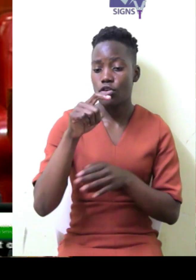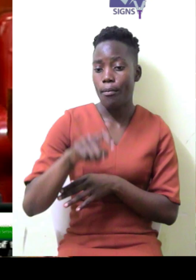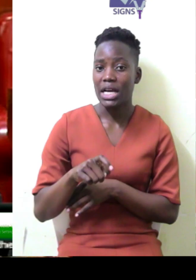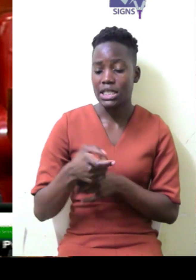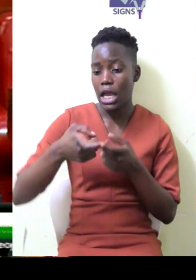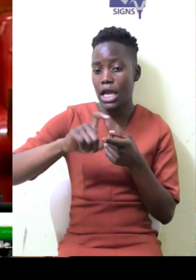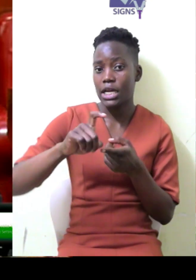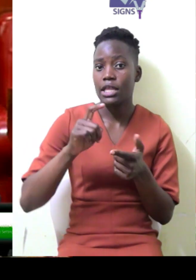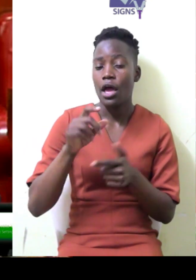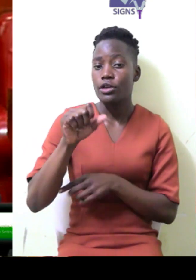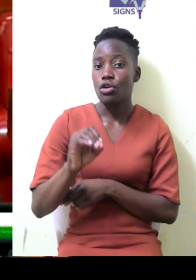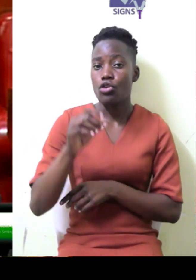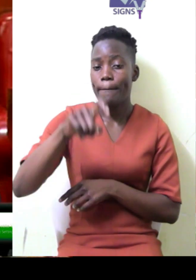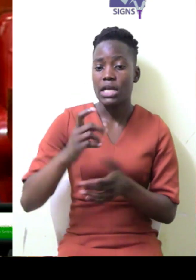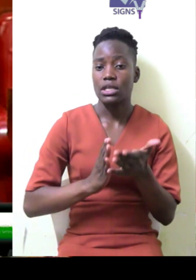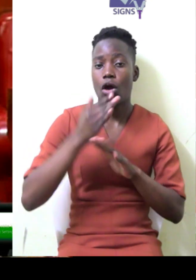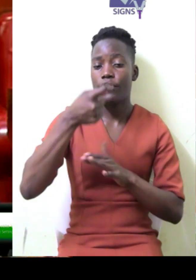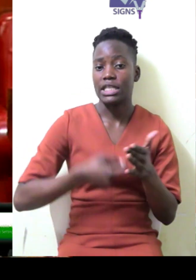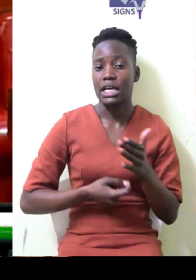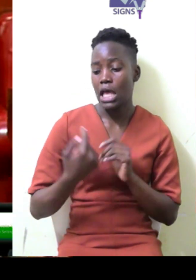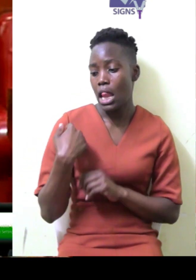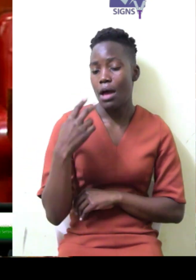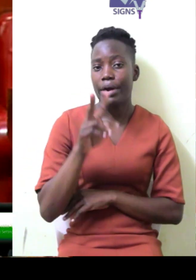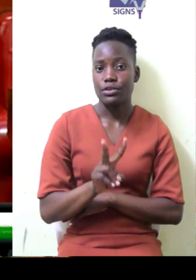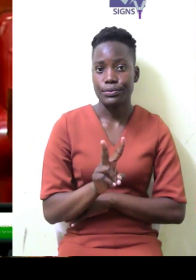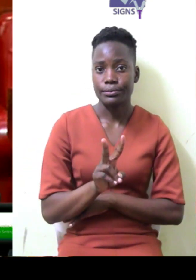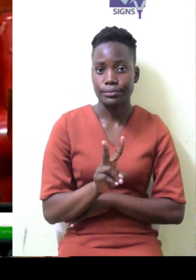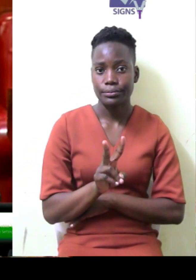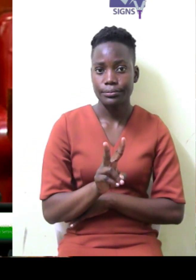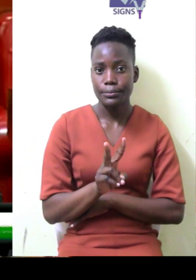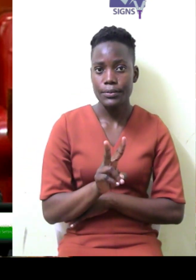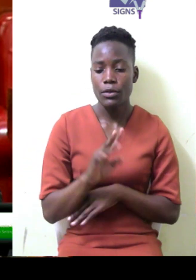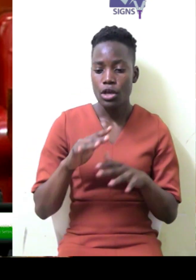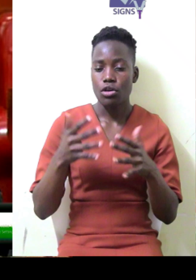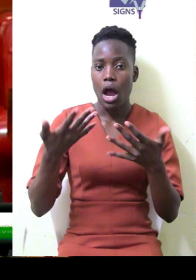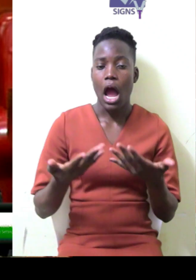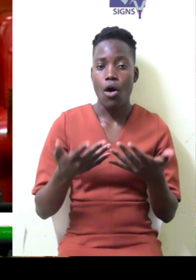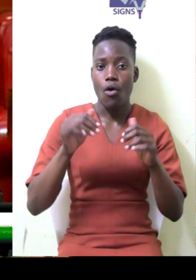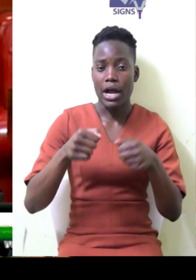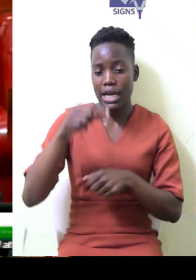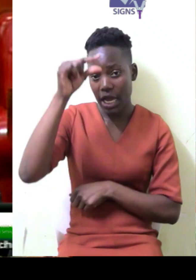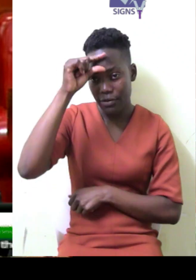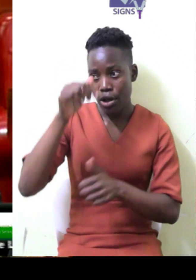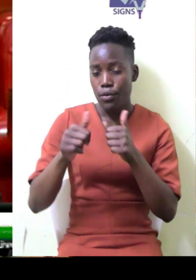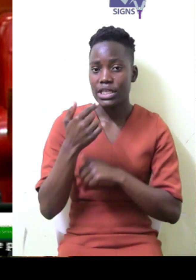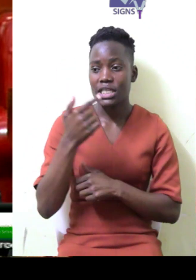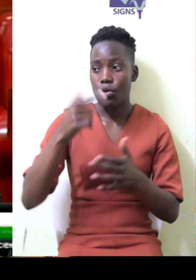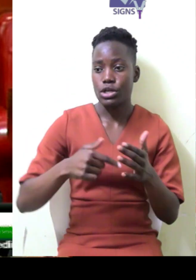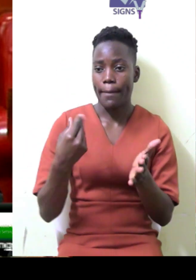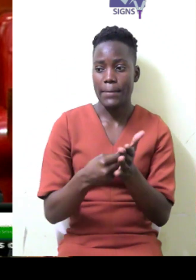it and therefore you must overtax. Secondly, Mr. Speaker, how does a government that says we are short of